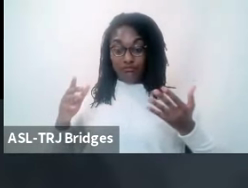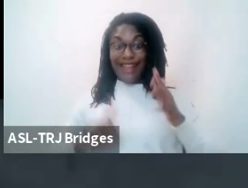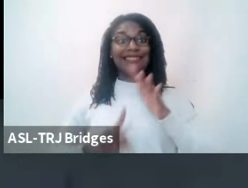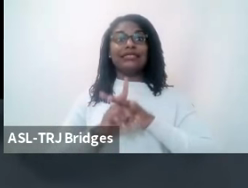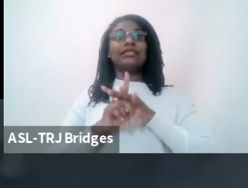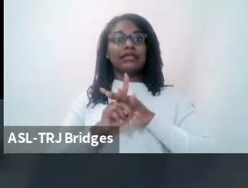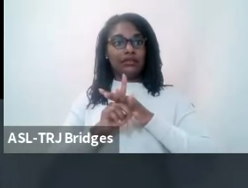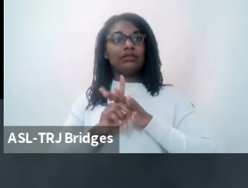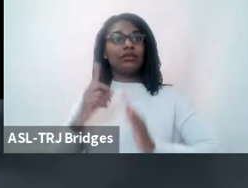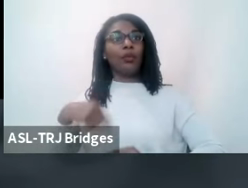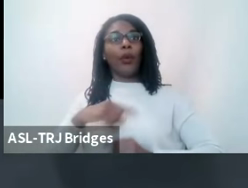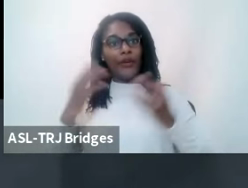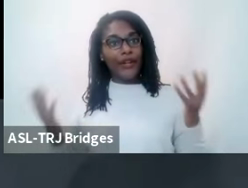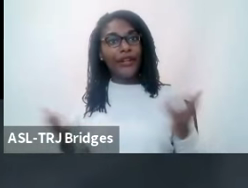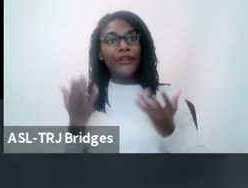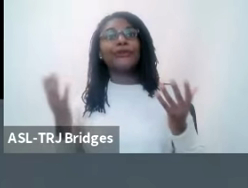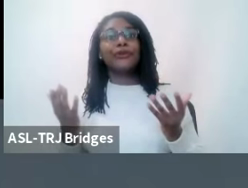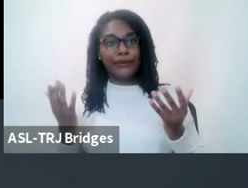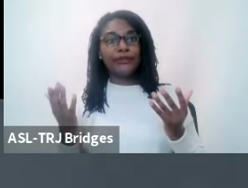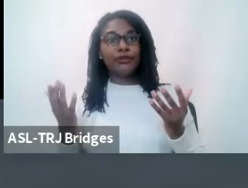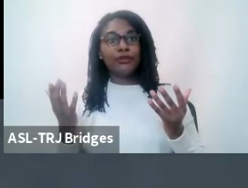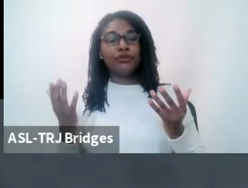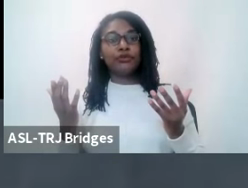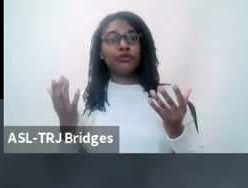presence will wreck it.